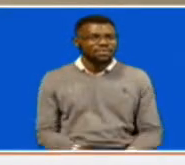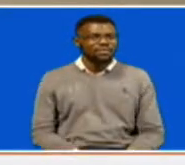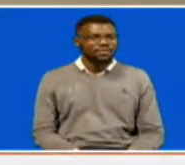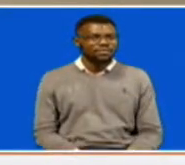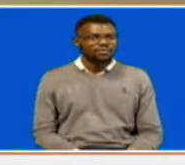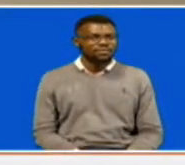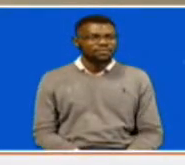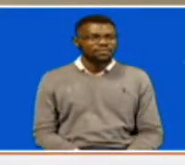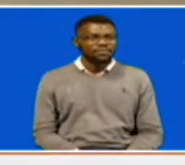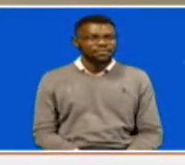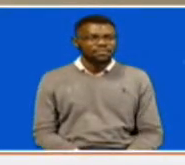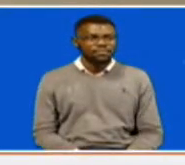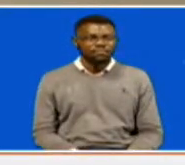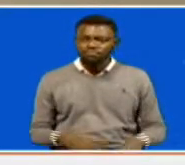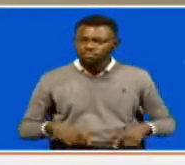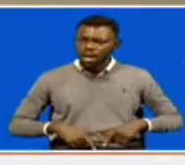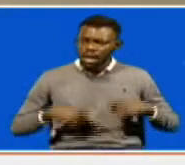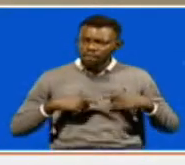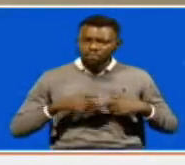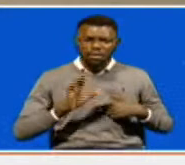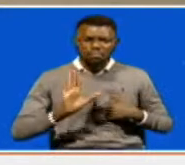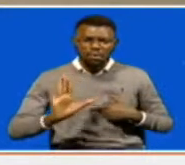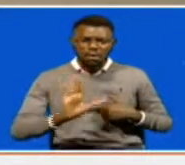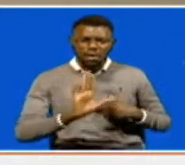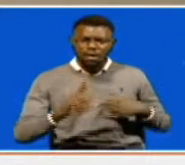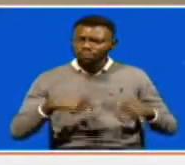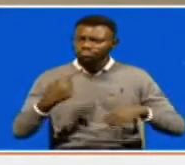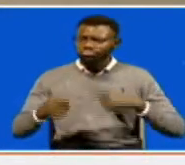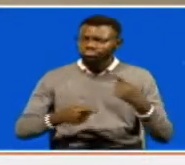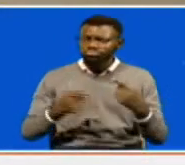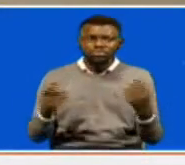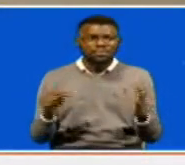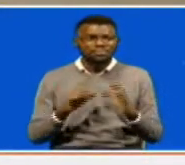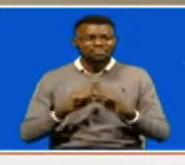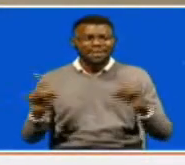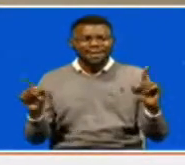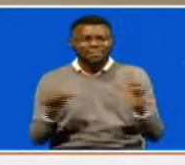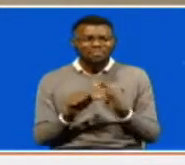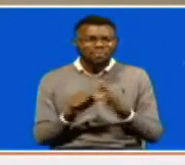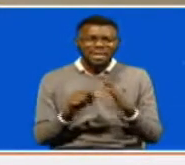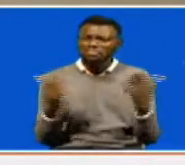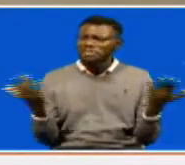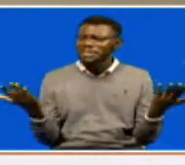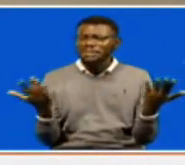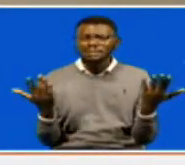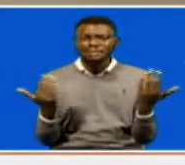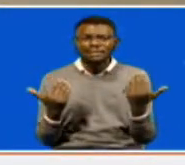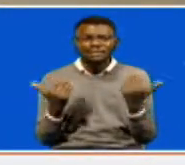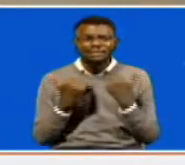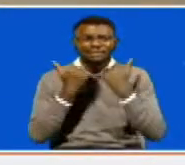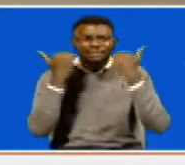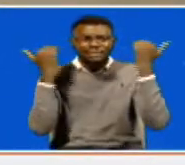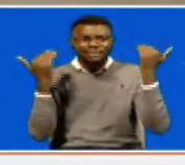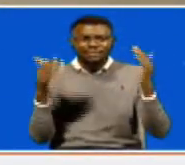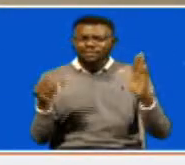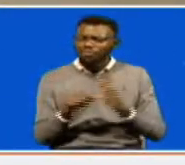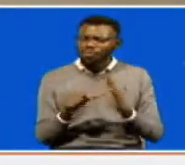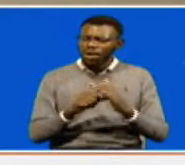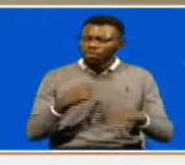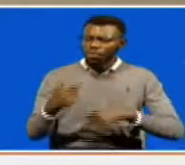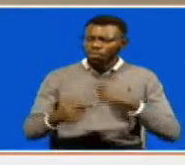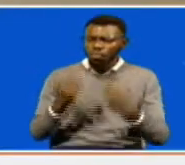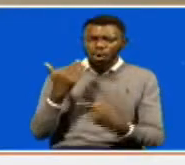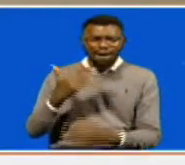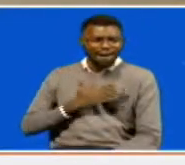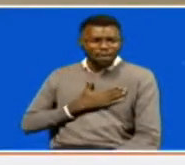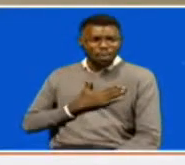to be able to get their livelihood without a lot of strain. And sometimes we put them into trouble because of